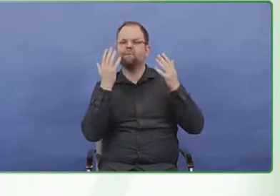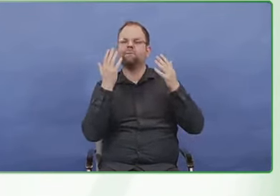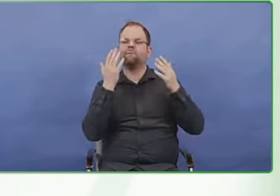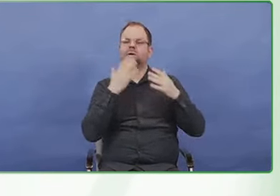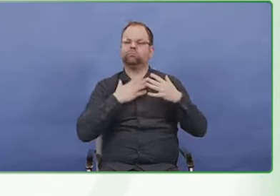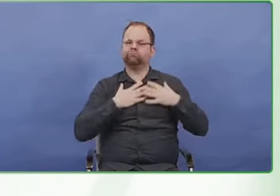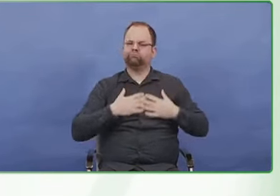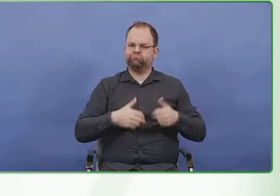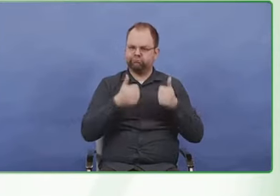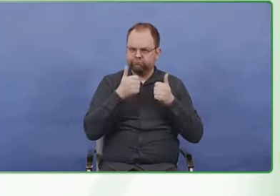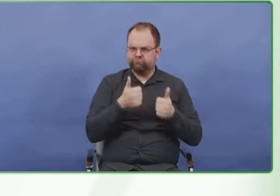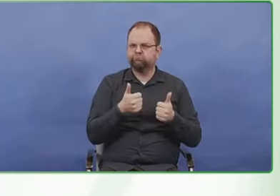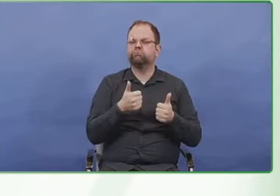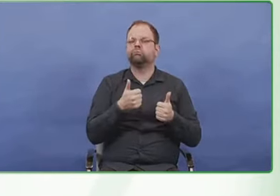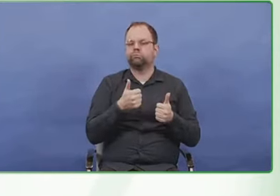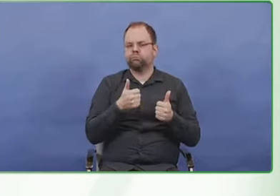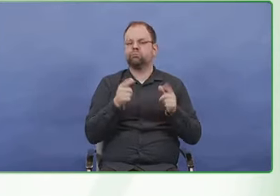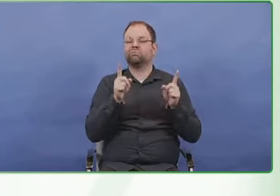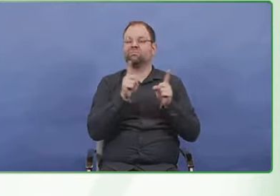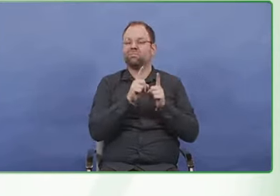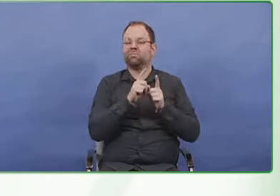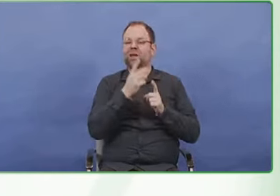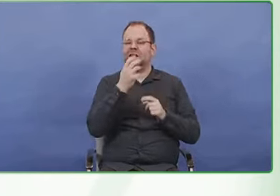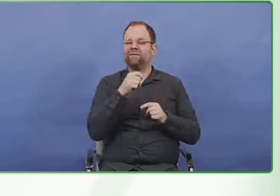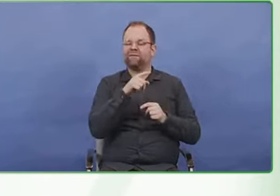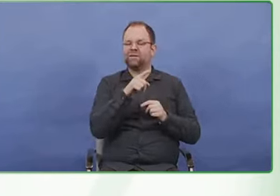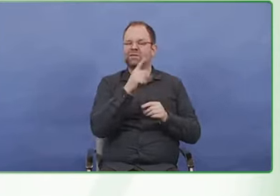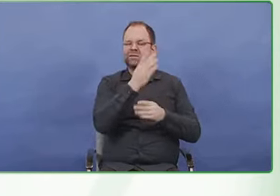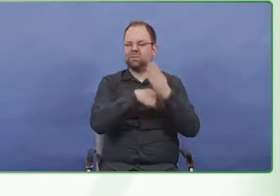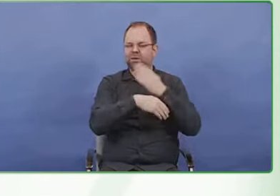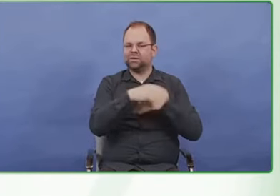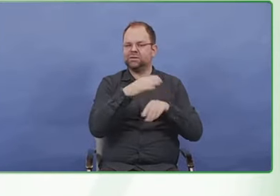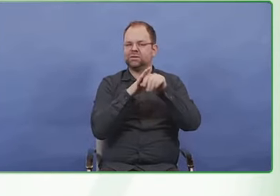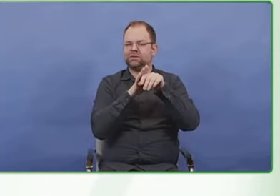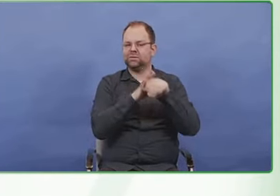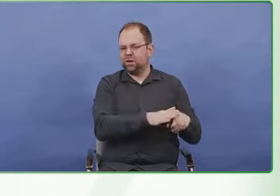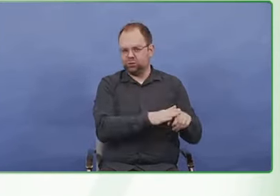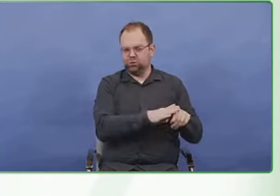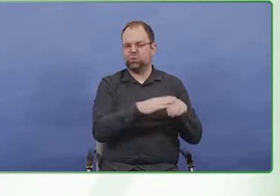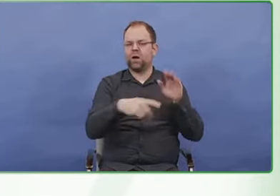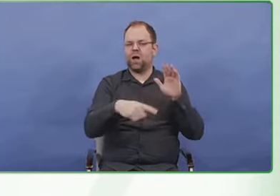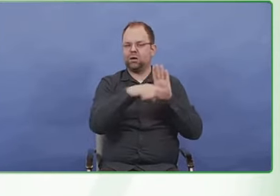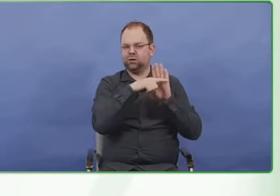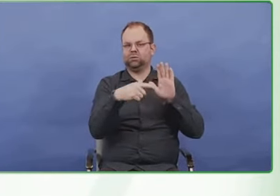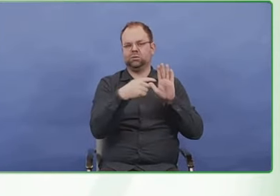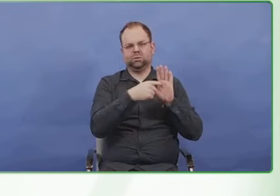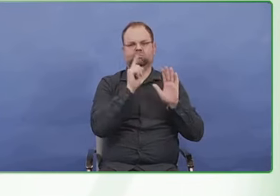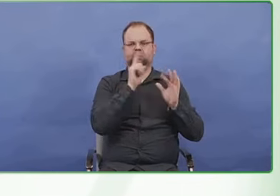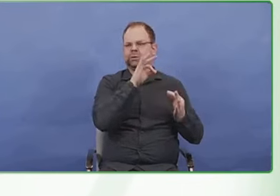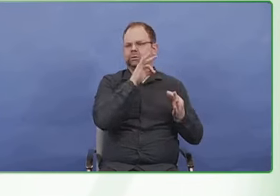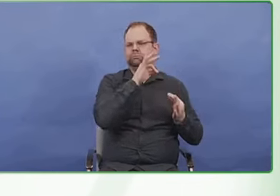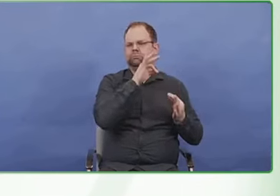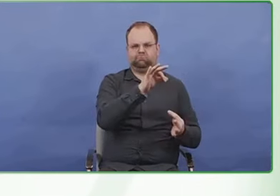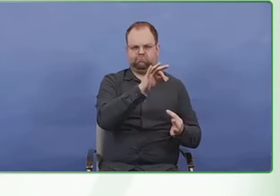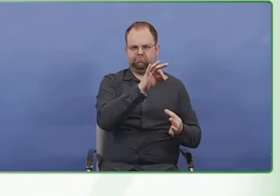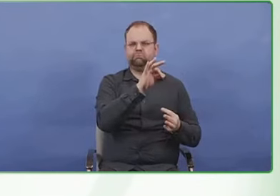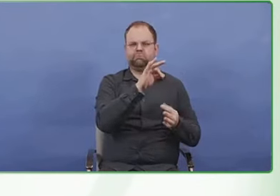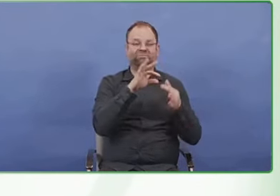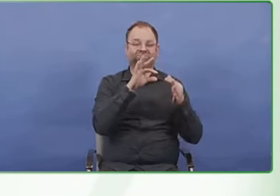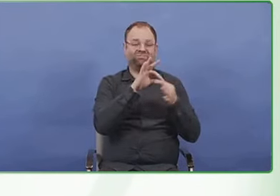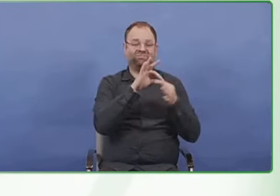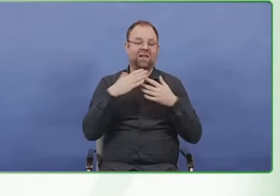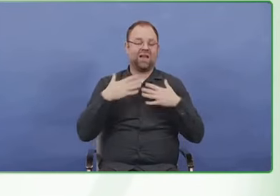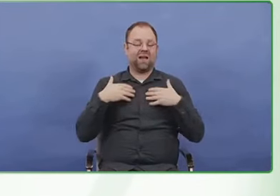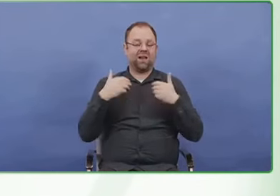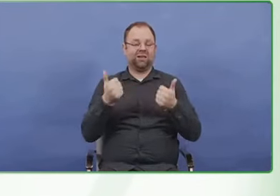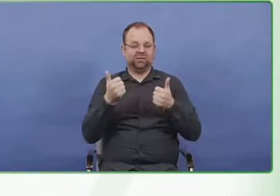of the population of persons with disabilities in the European region. It's responding again to this issue around unmet healthcare needs